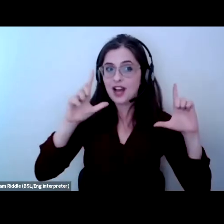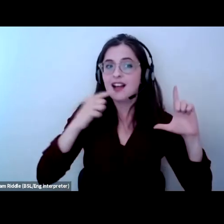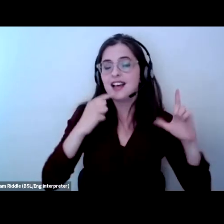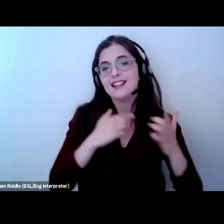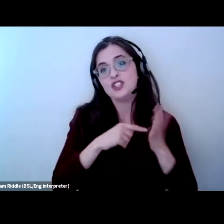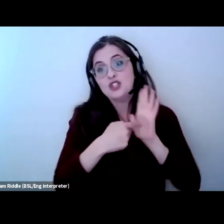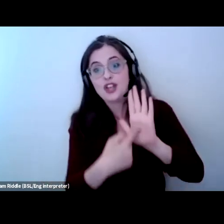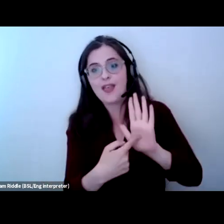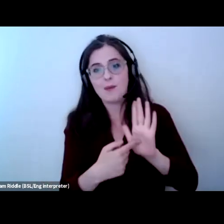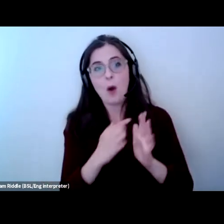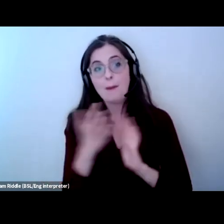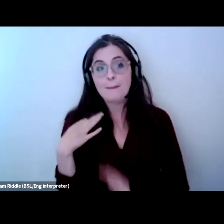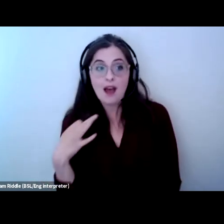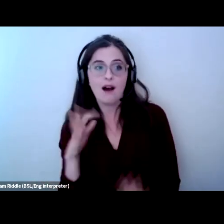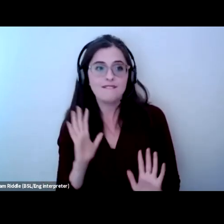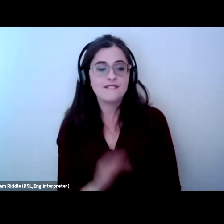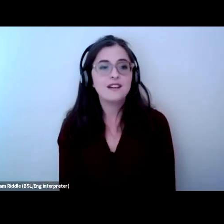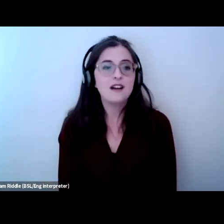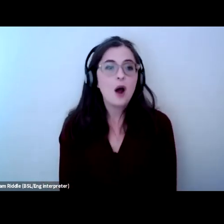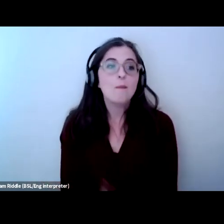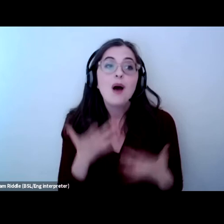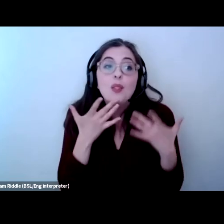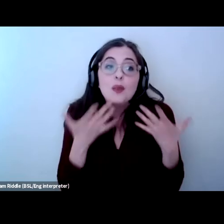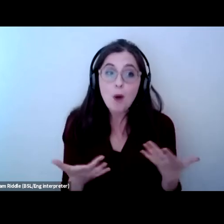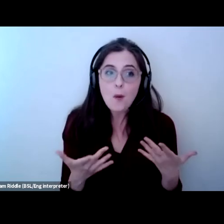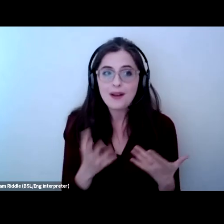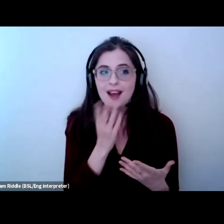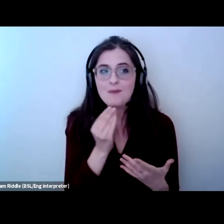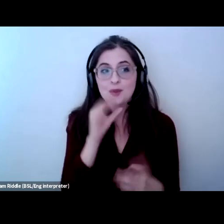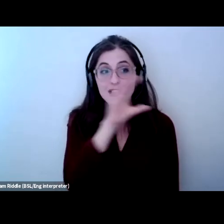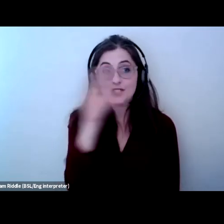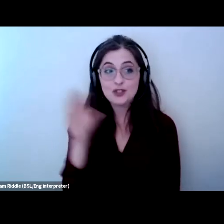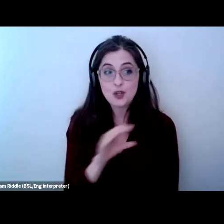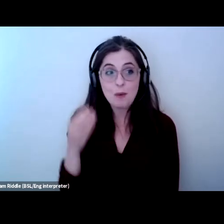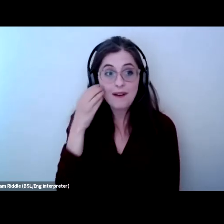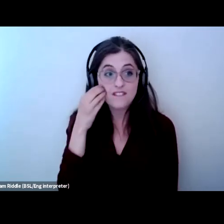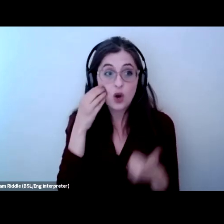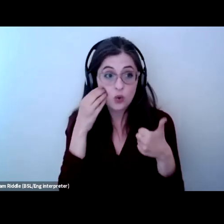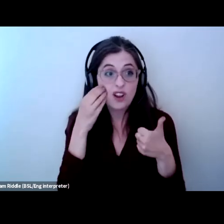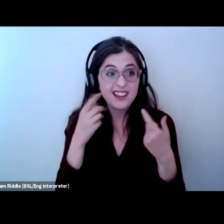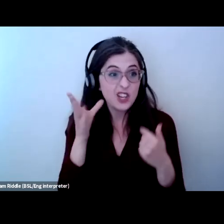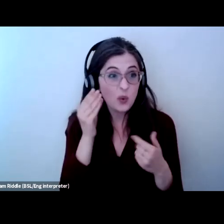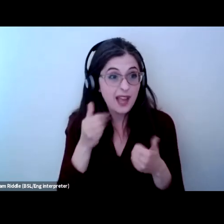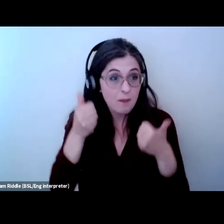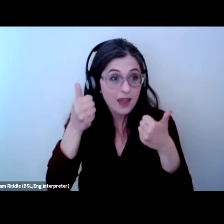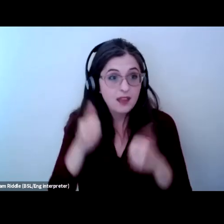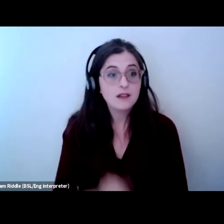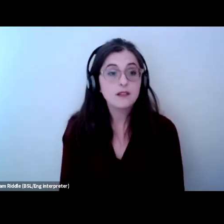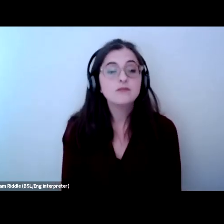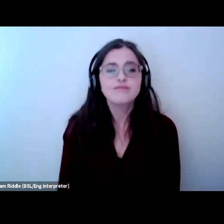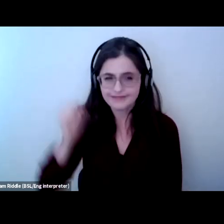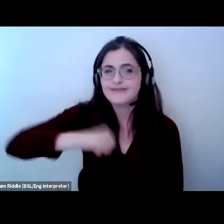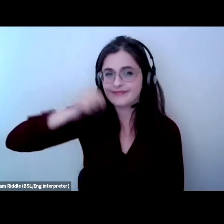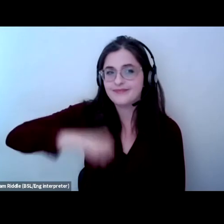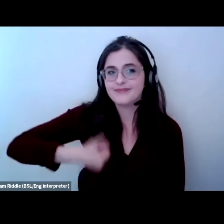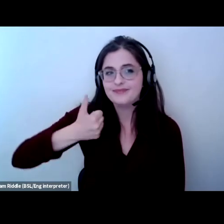behalf. But right now it is Zoom on my phone. So does this work? Can you hear me if I talk like this? We can hear